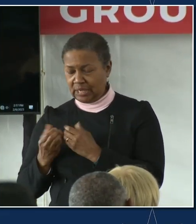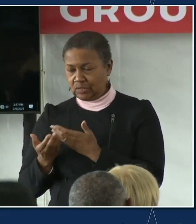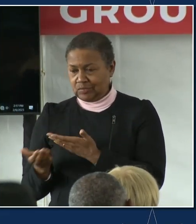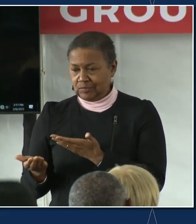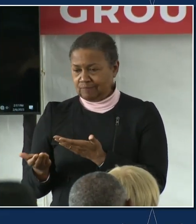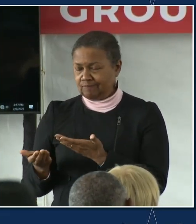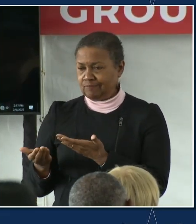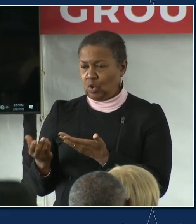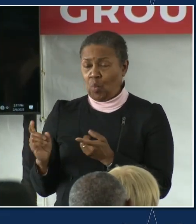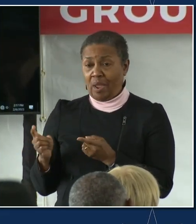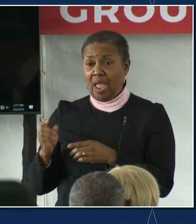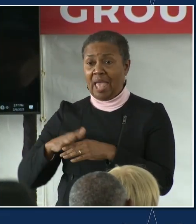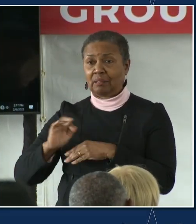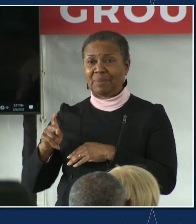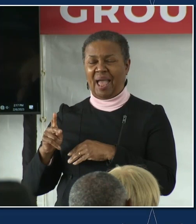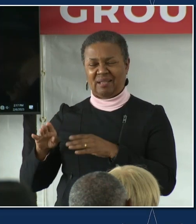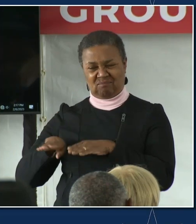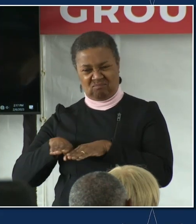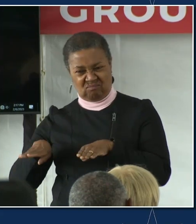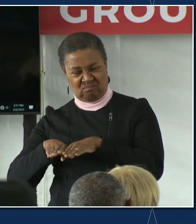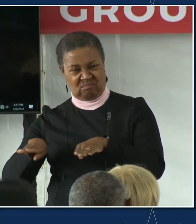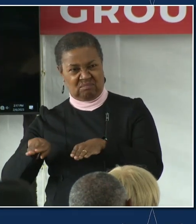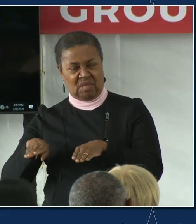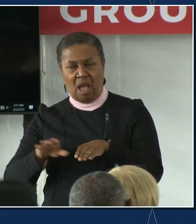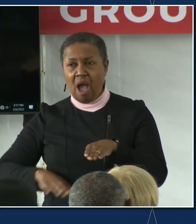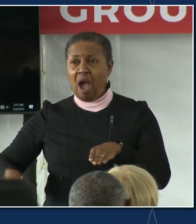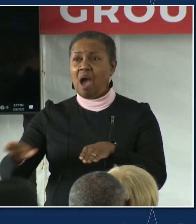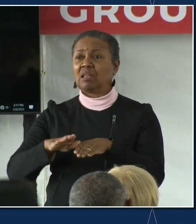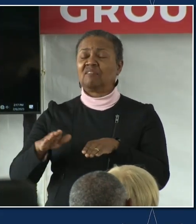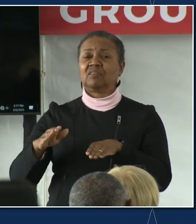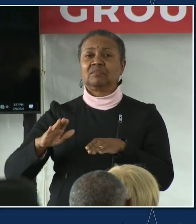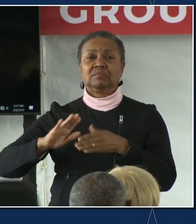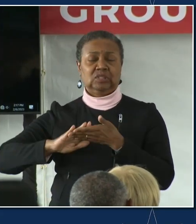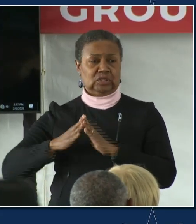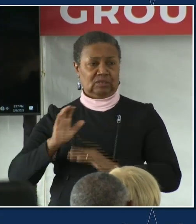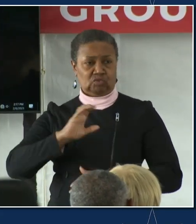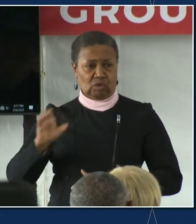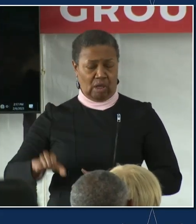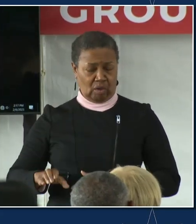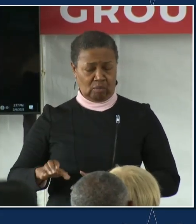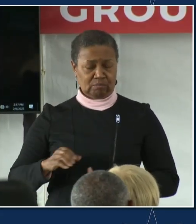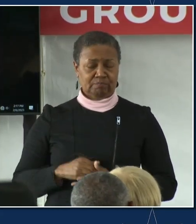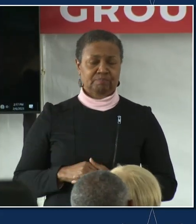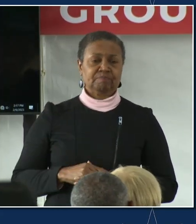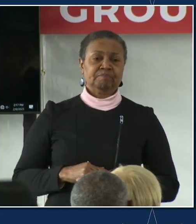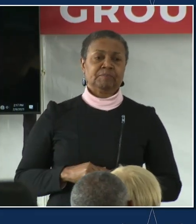organizations at the block level all across our city. And that's what we've done.